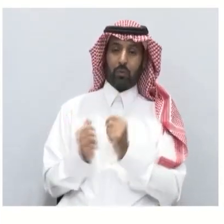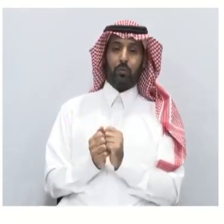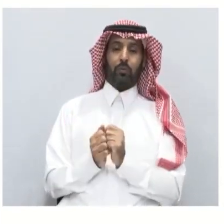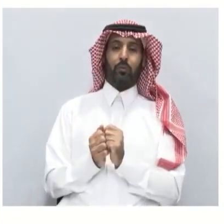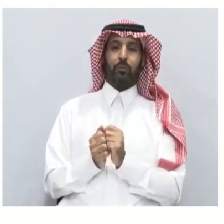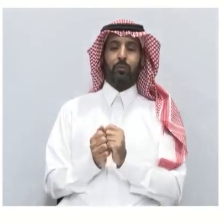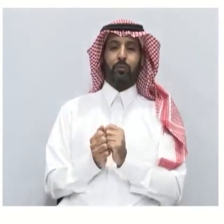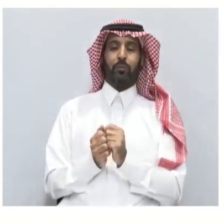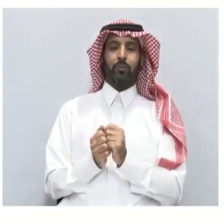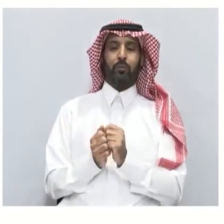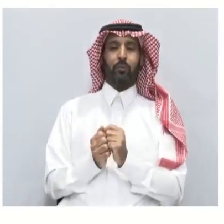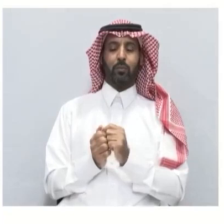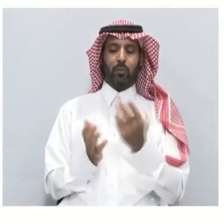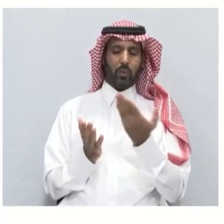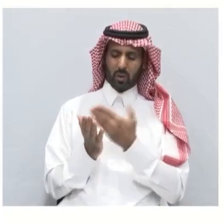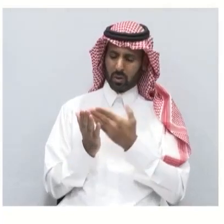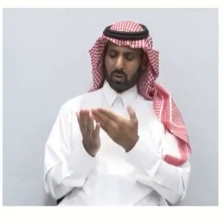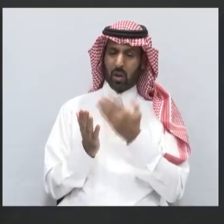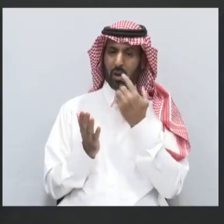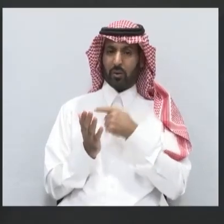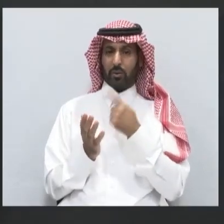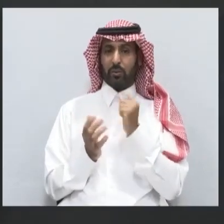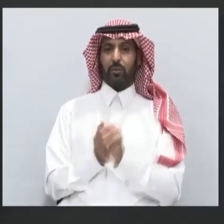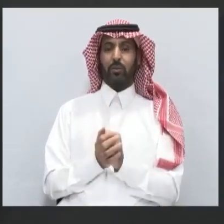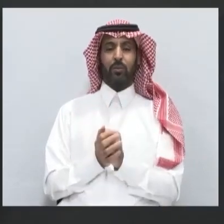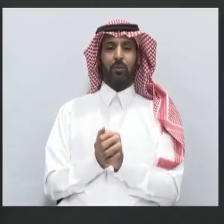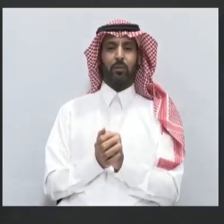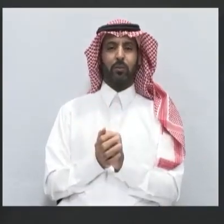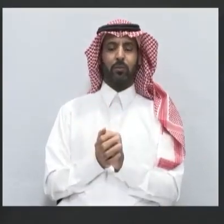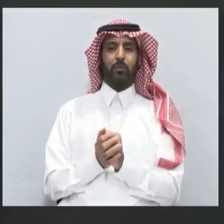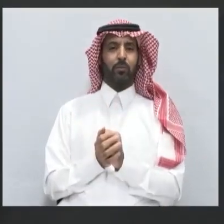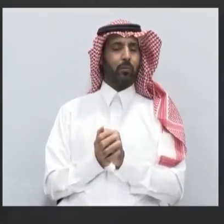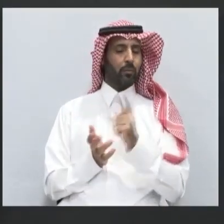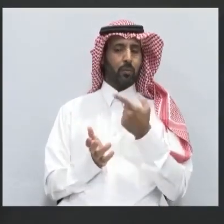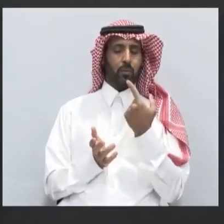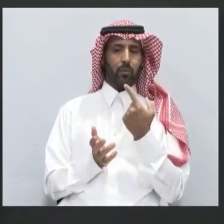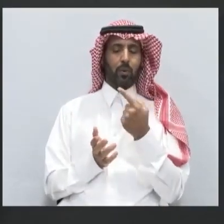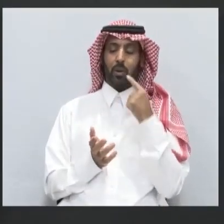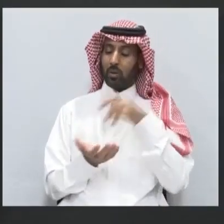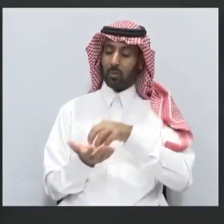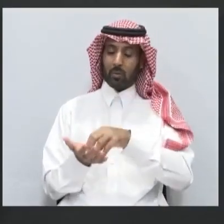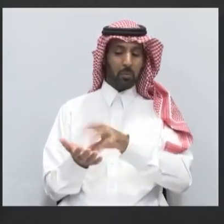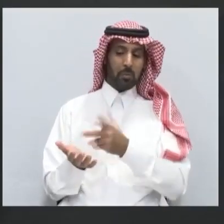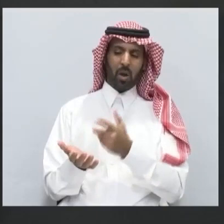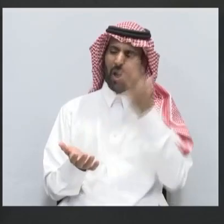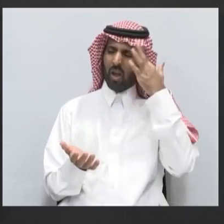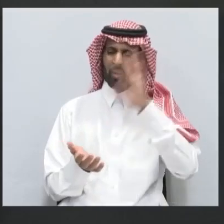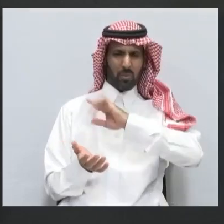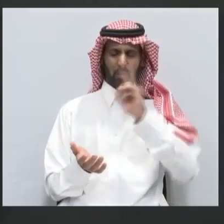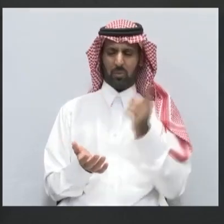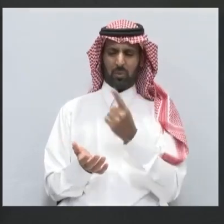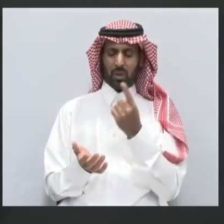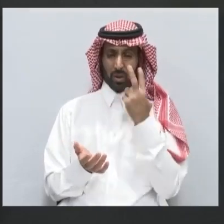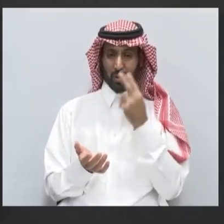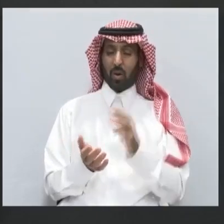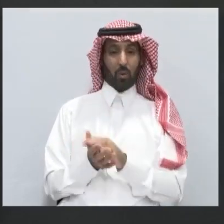read maybe a recent crime happened here or there? Not specifically in your city, but about the whole